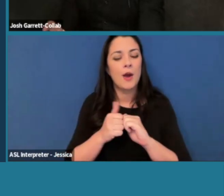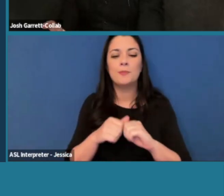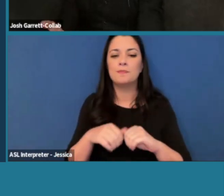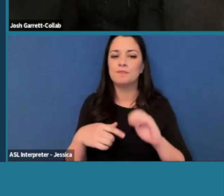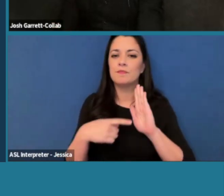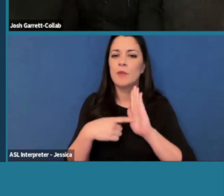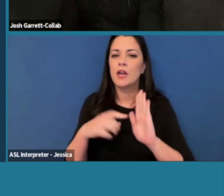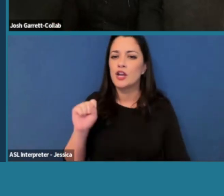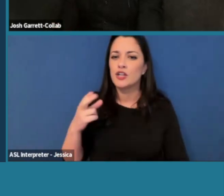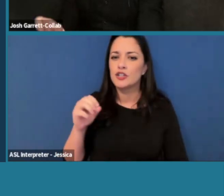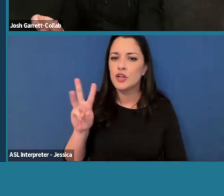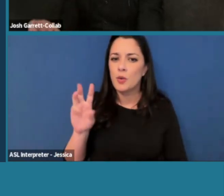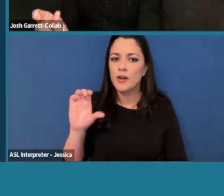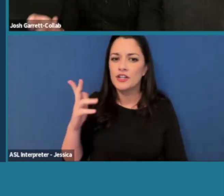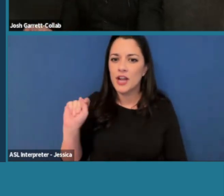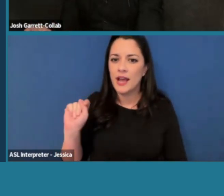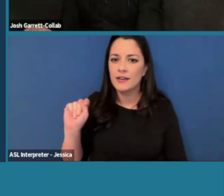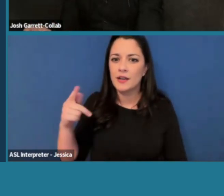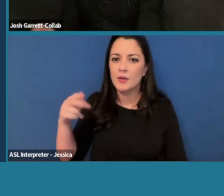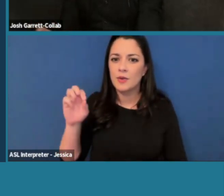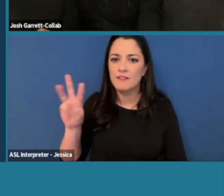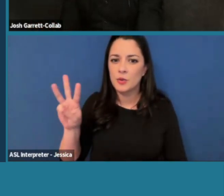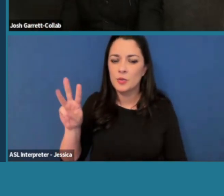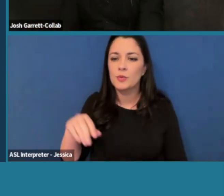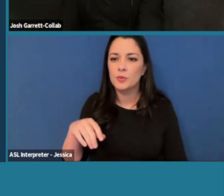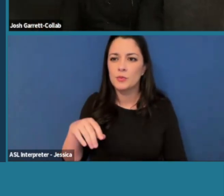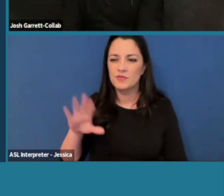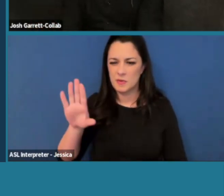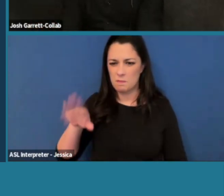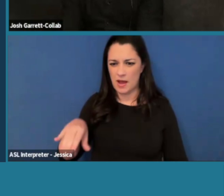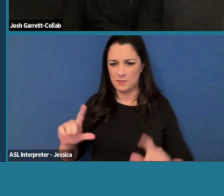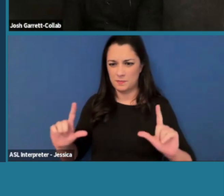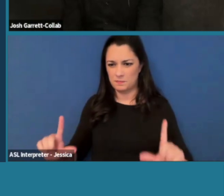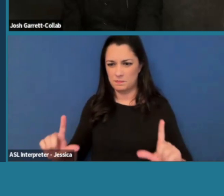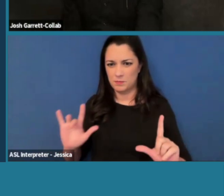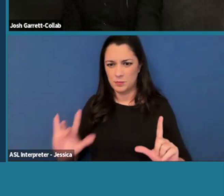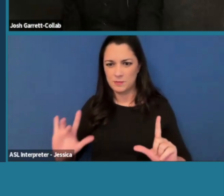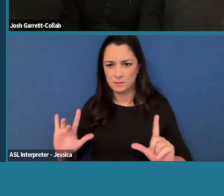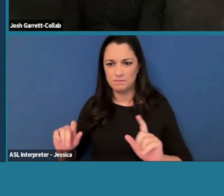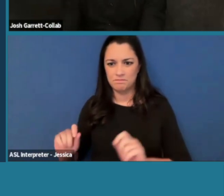chat previews by clicking the caret next to the chat button at the bottom of your Zoom screen.